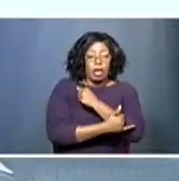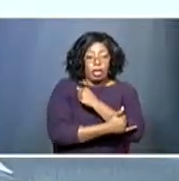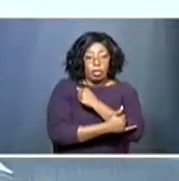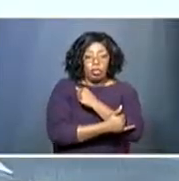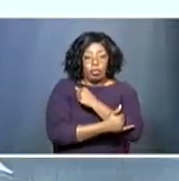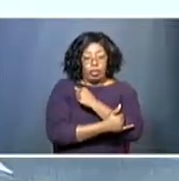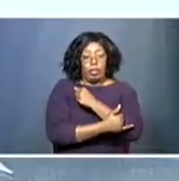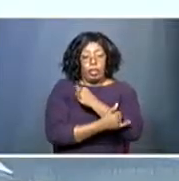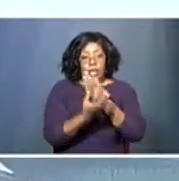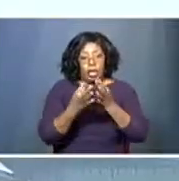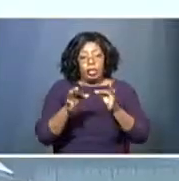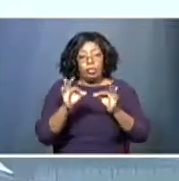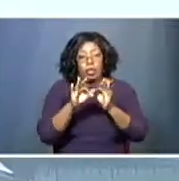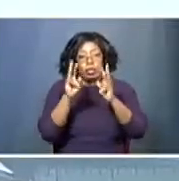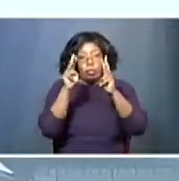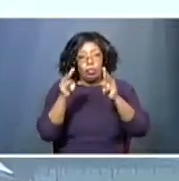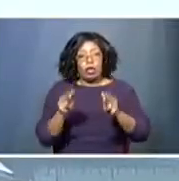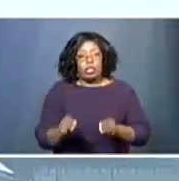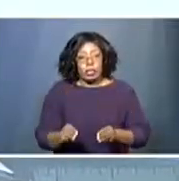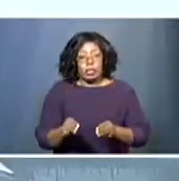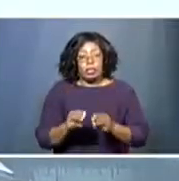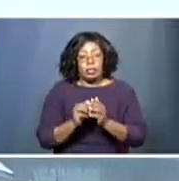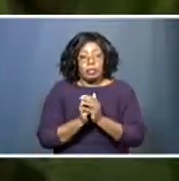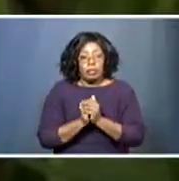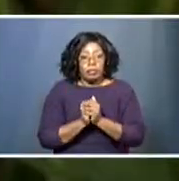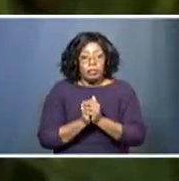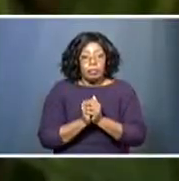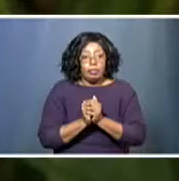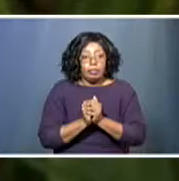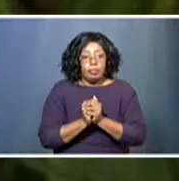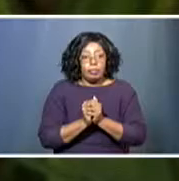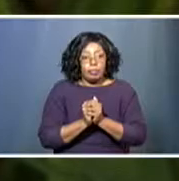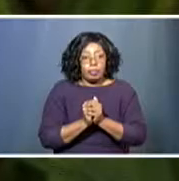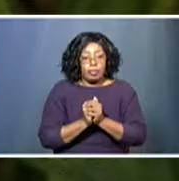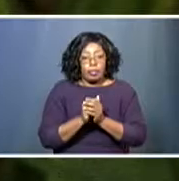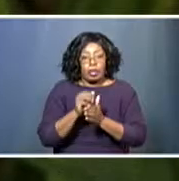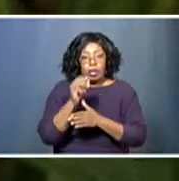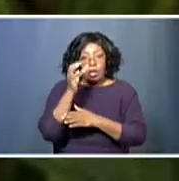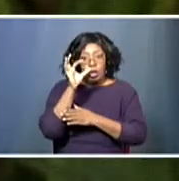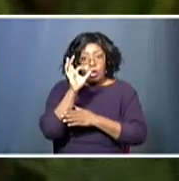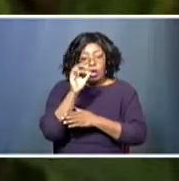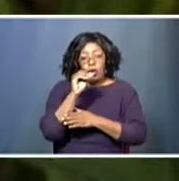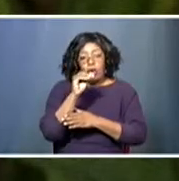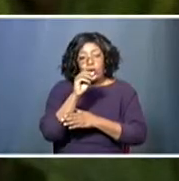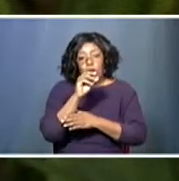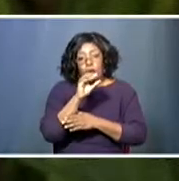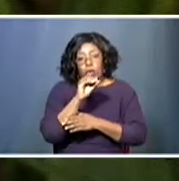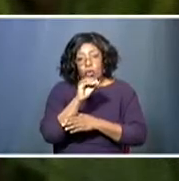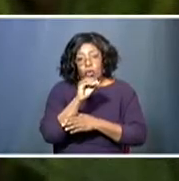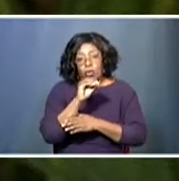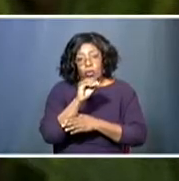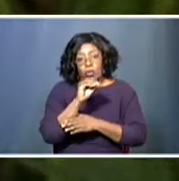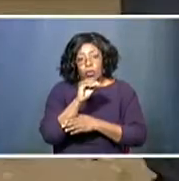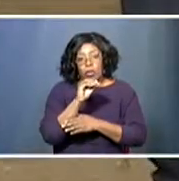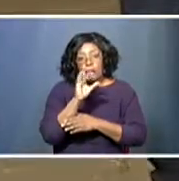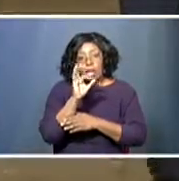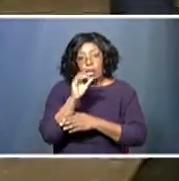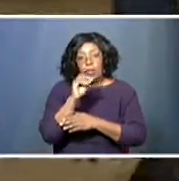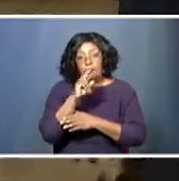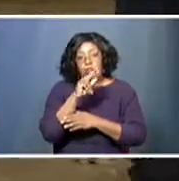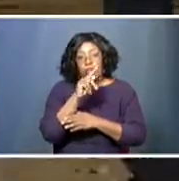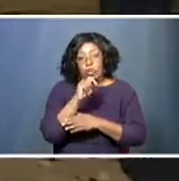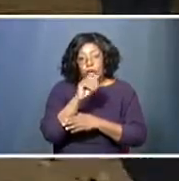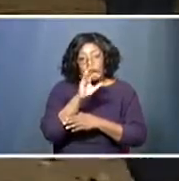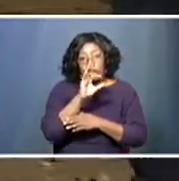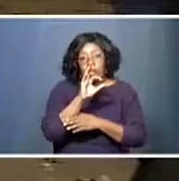monuments. Desmond Saunders explains. Yeah, Fortified Castle is the most trafficked heritage site in the